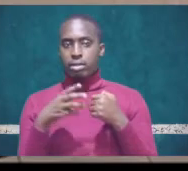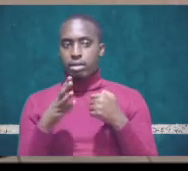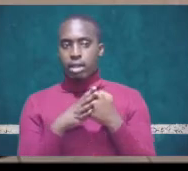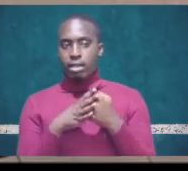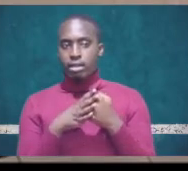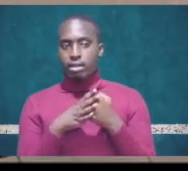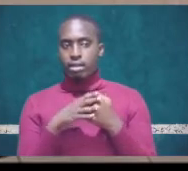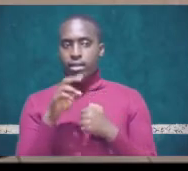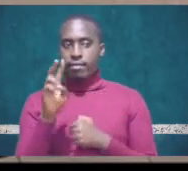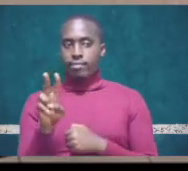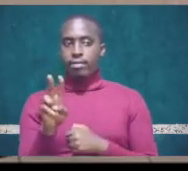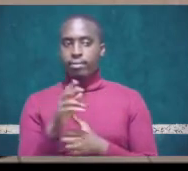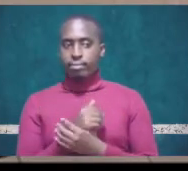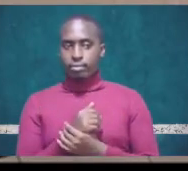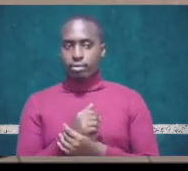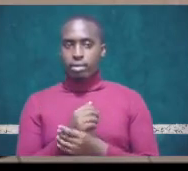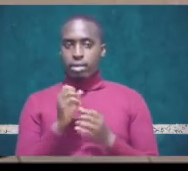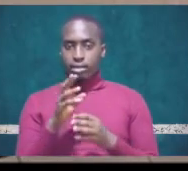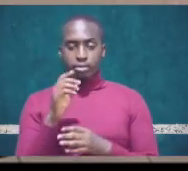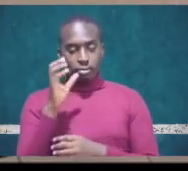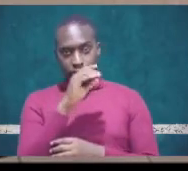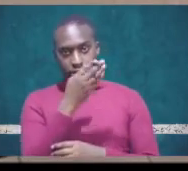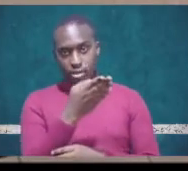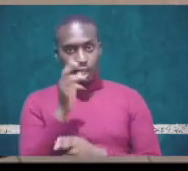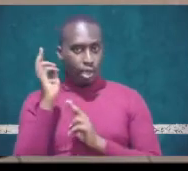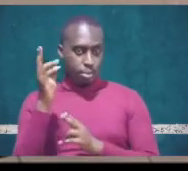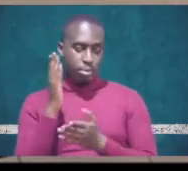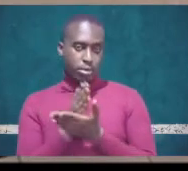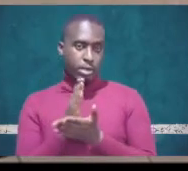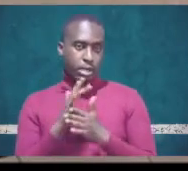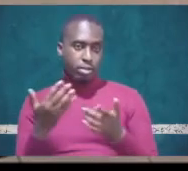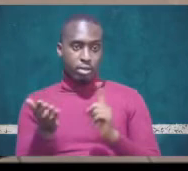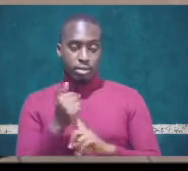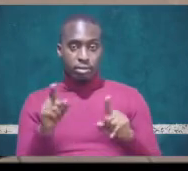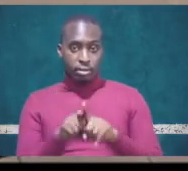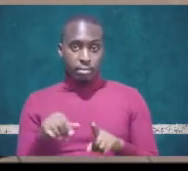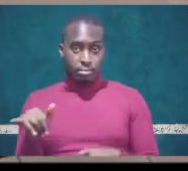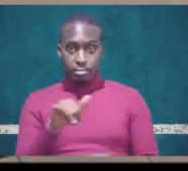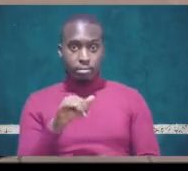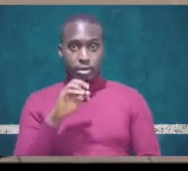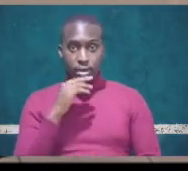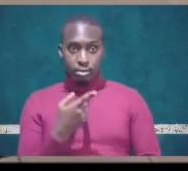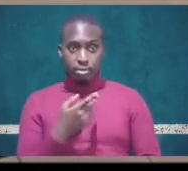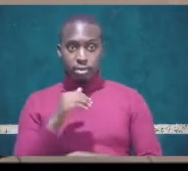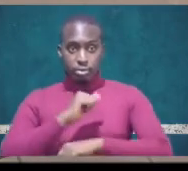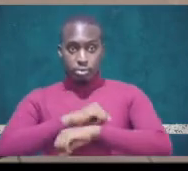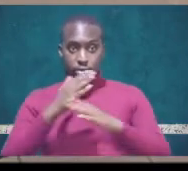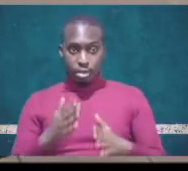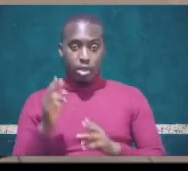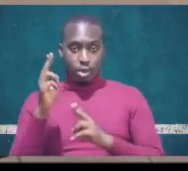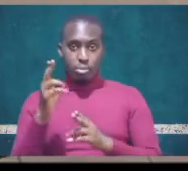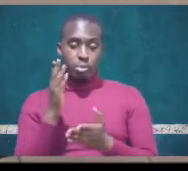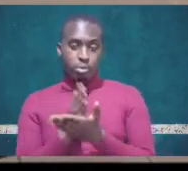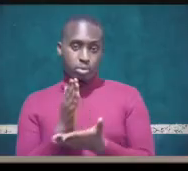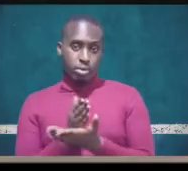0.69 volts. So we find this one. I hope that, did you find the same answer? Students, I hope you